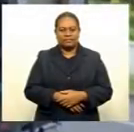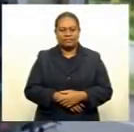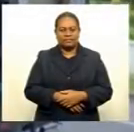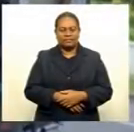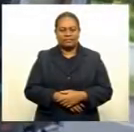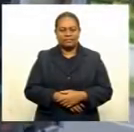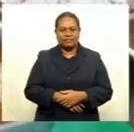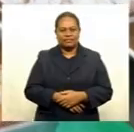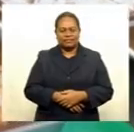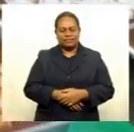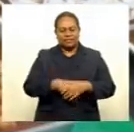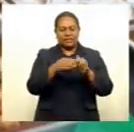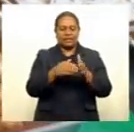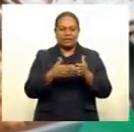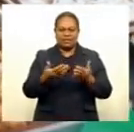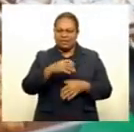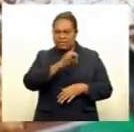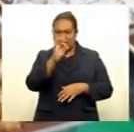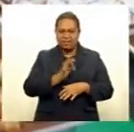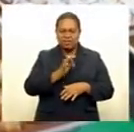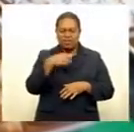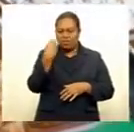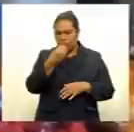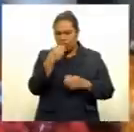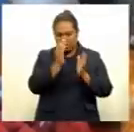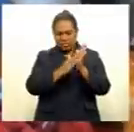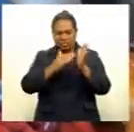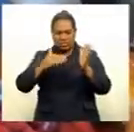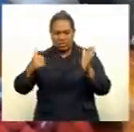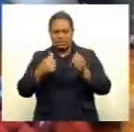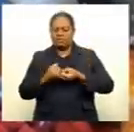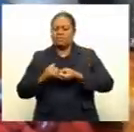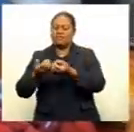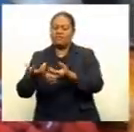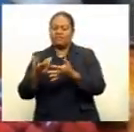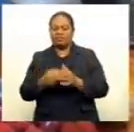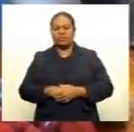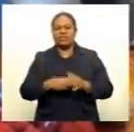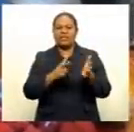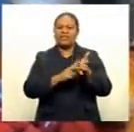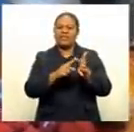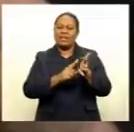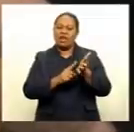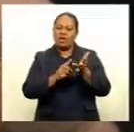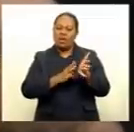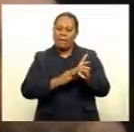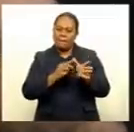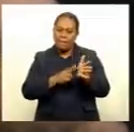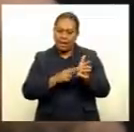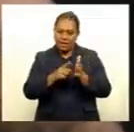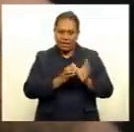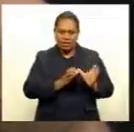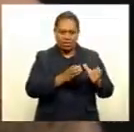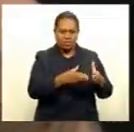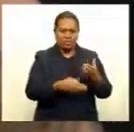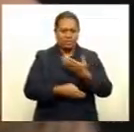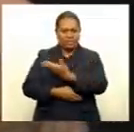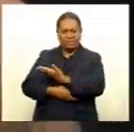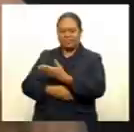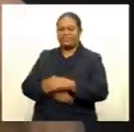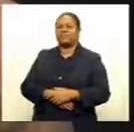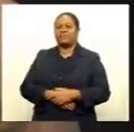A certain percentage of all food truck sales goes to the Velomani program. From each sale goes towards the